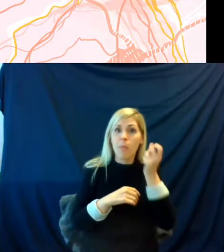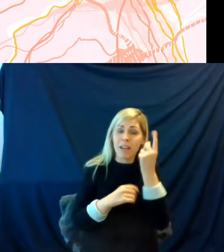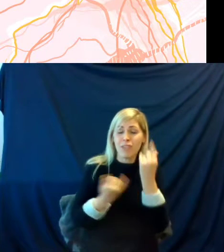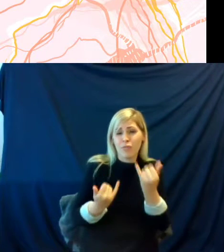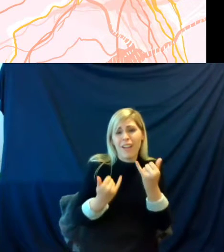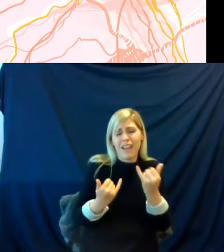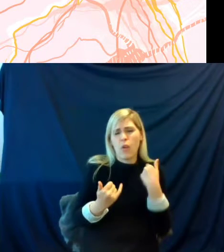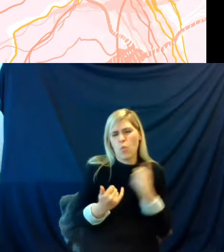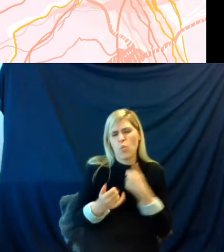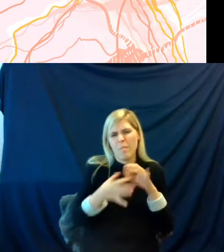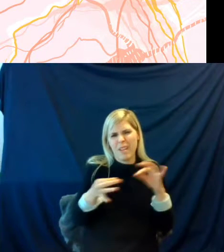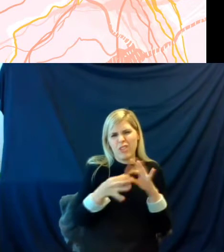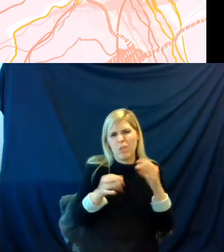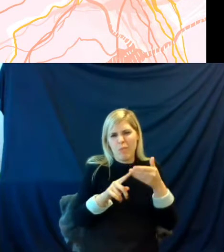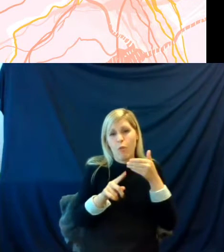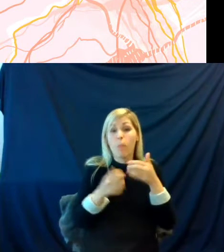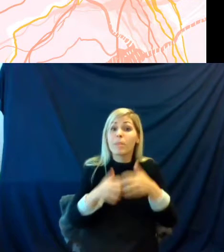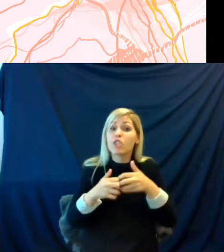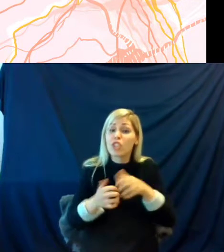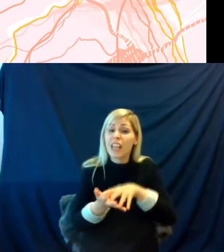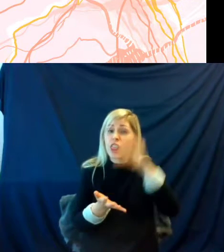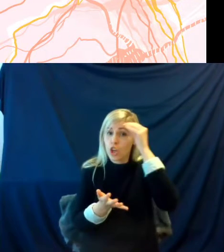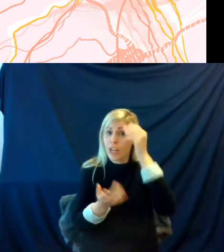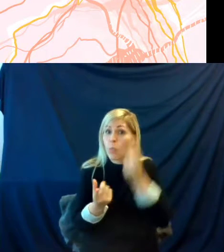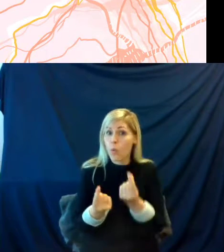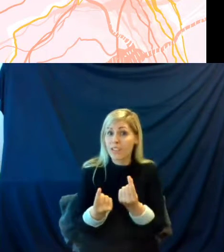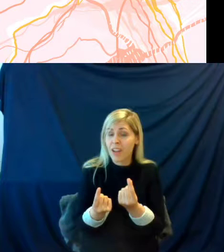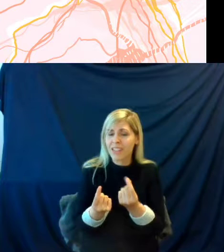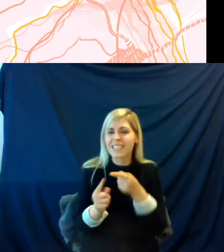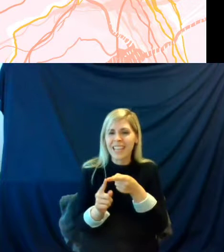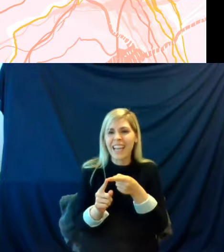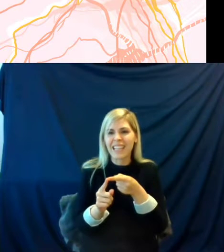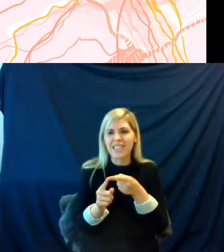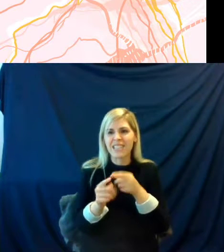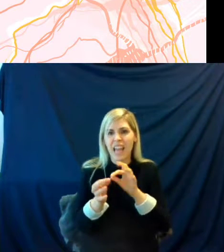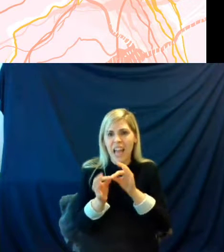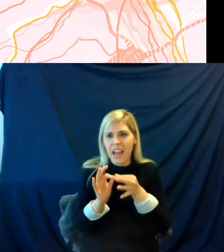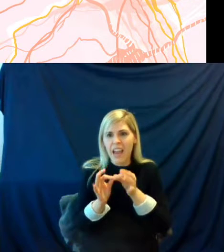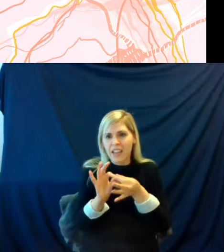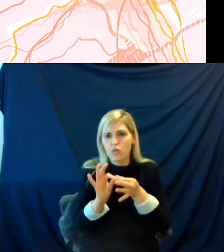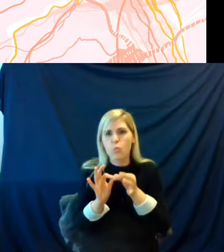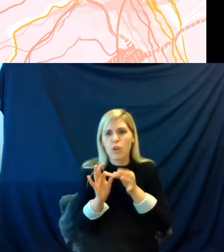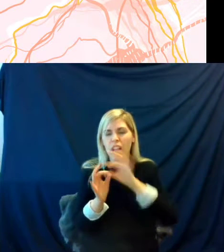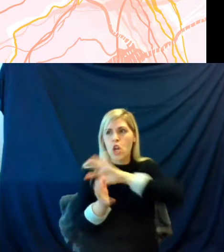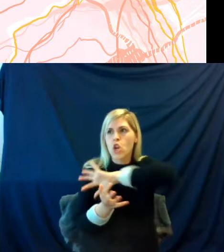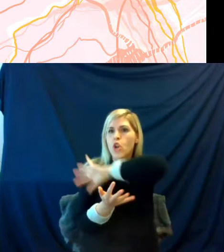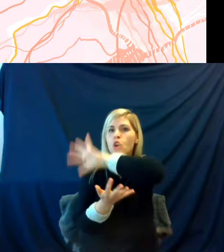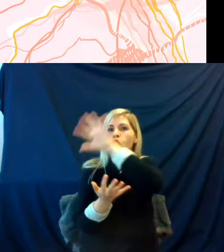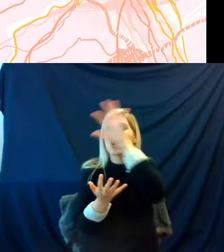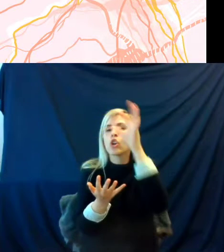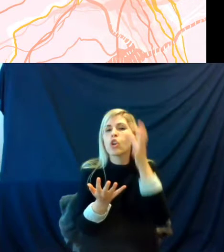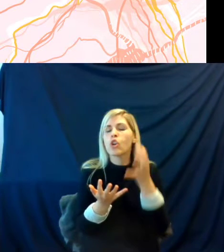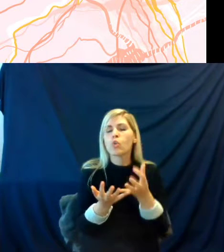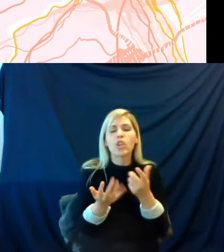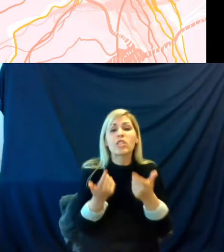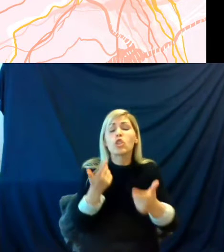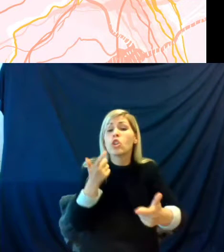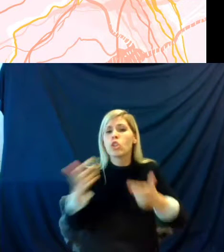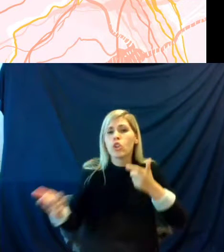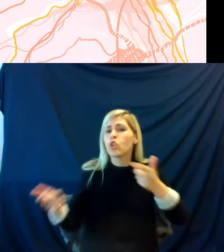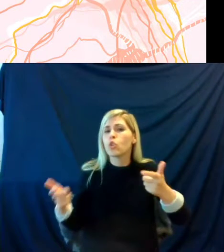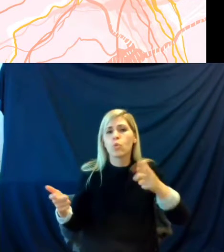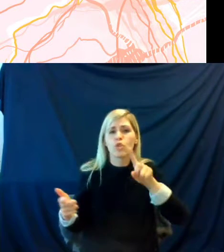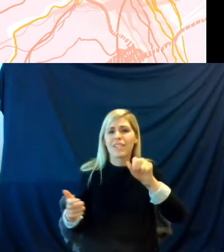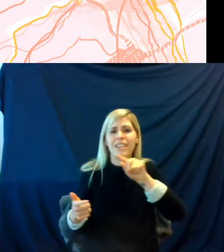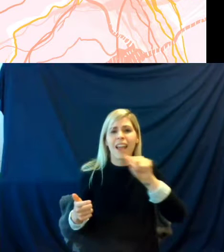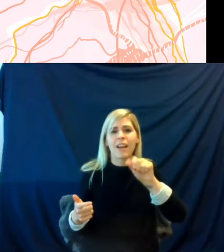and because essentially, as we mentioned, what machine learning is doing is it's crunching all of that huge, big. It's